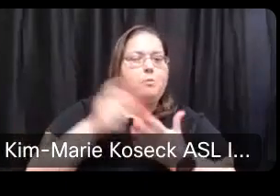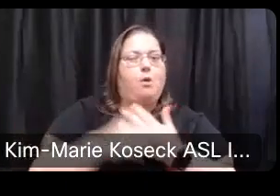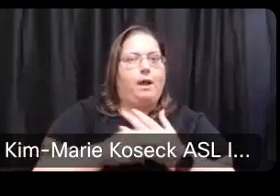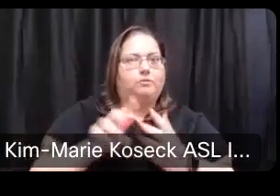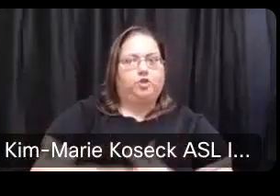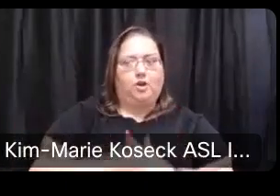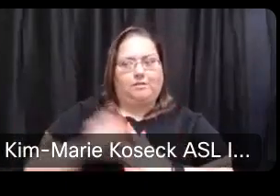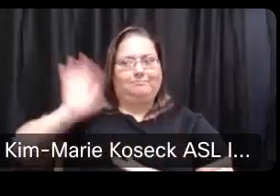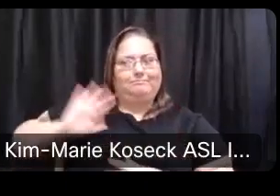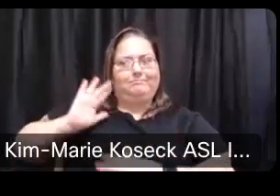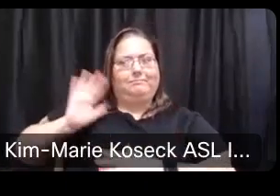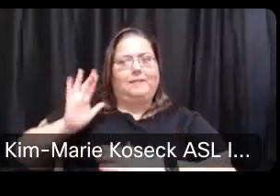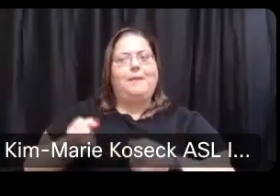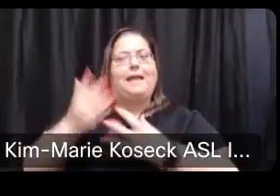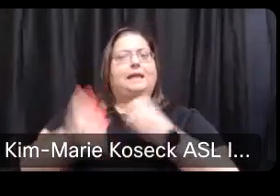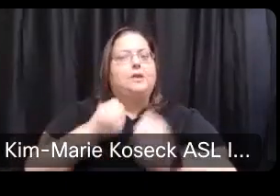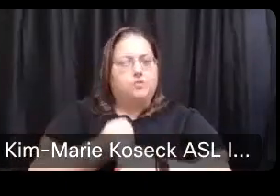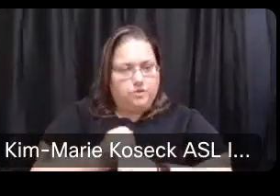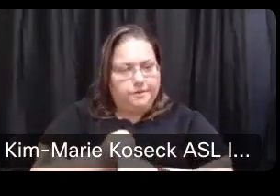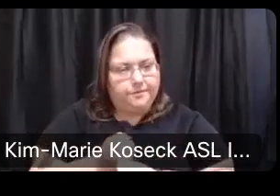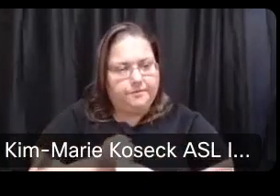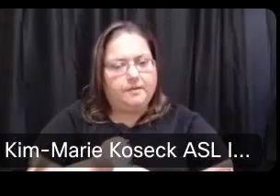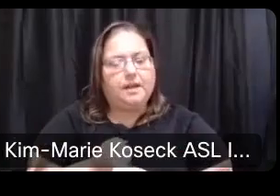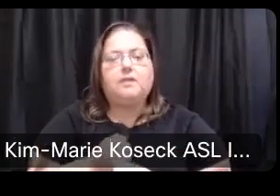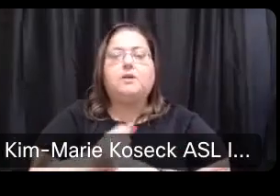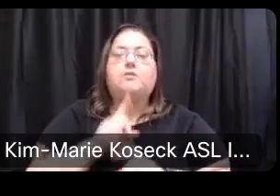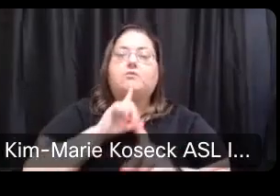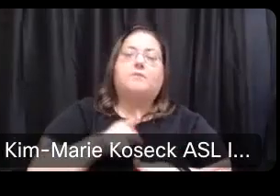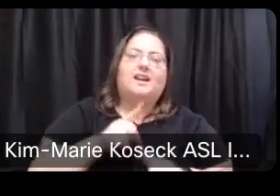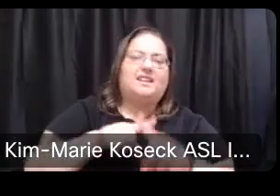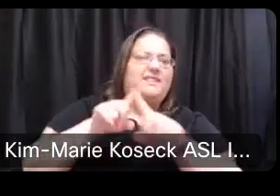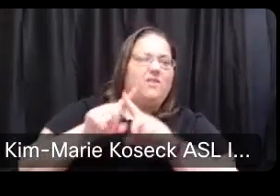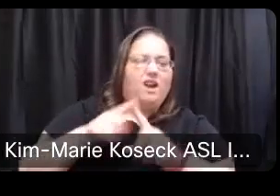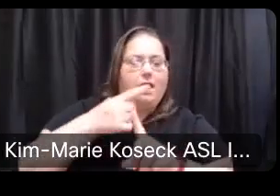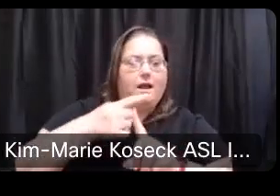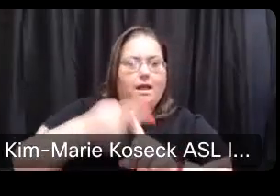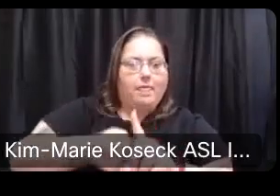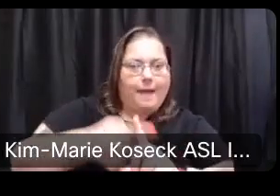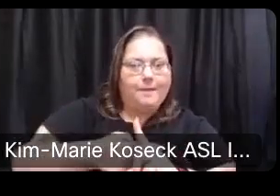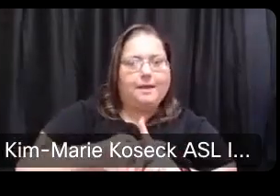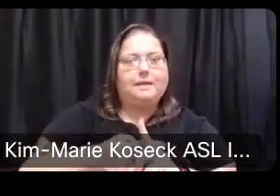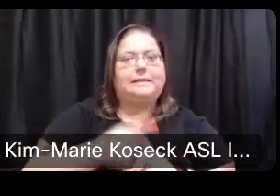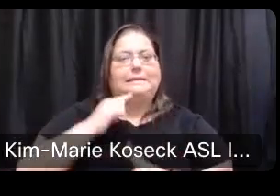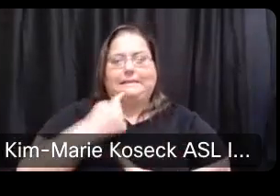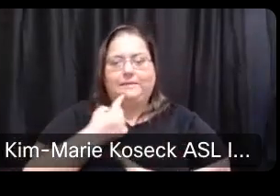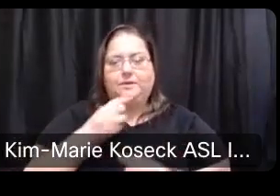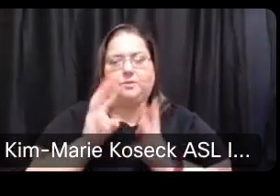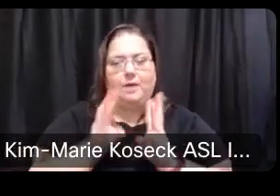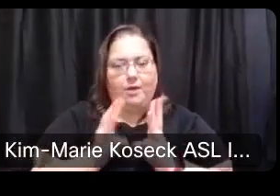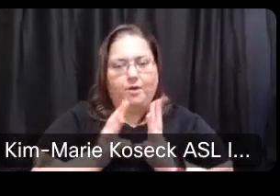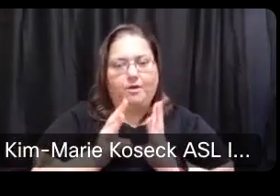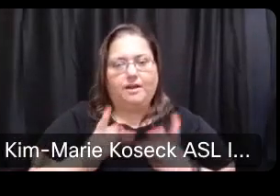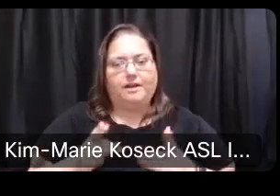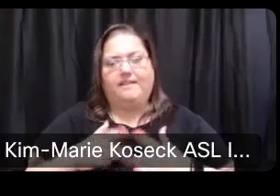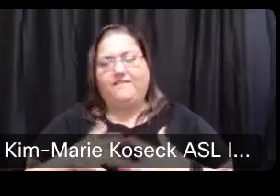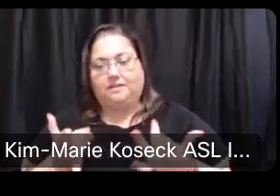years as we responded to several different climate-related severe weather events.